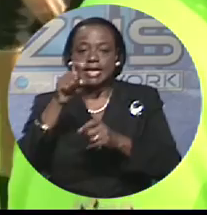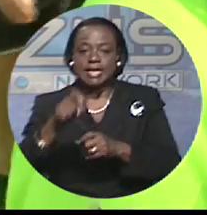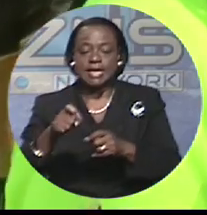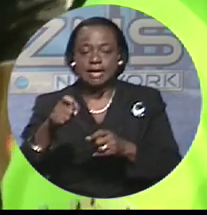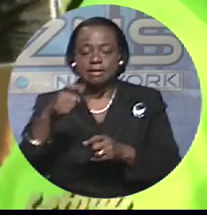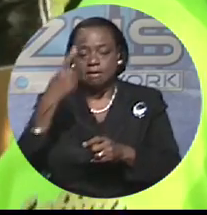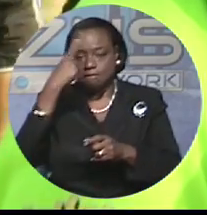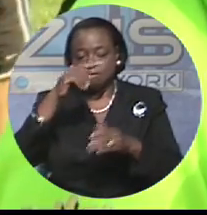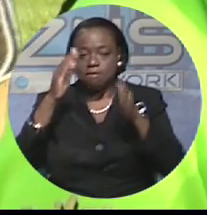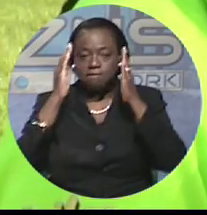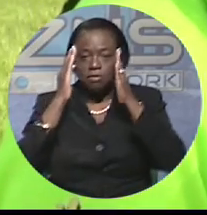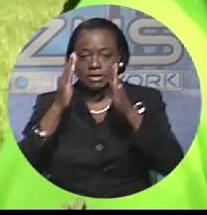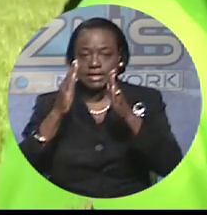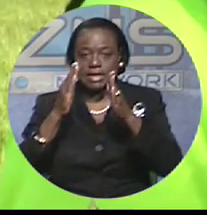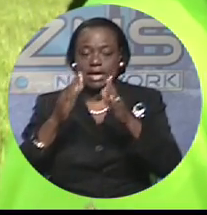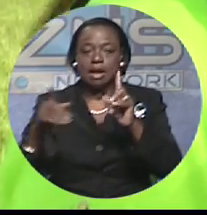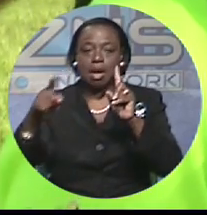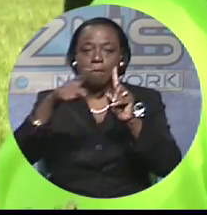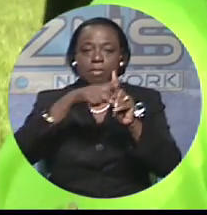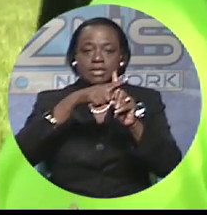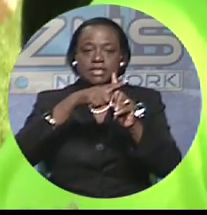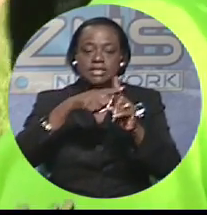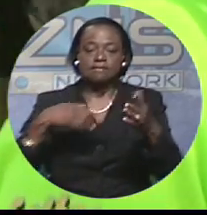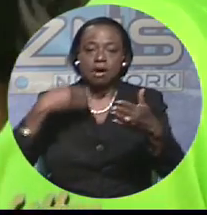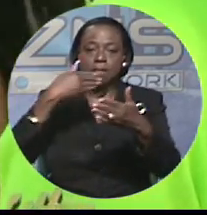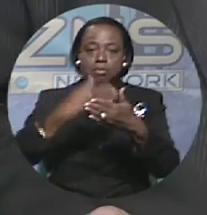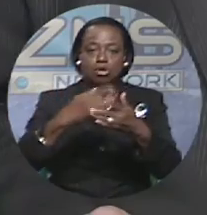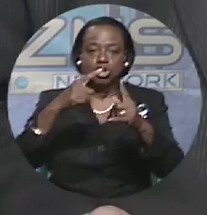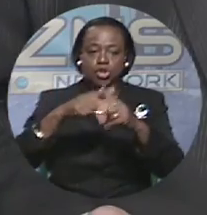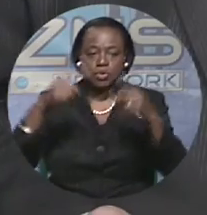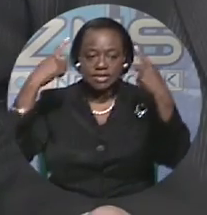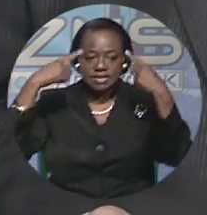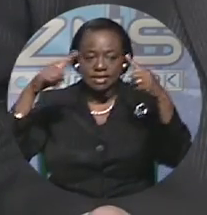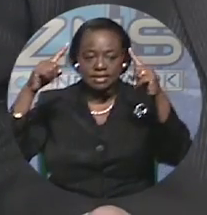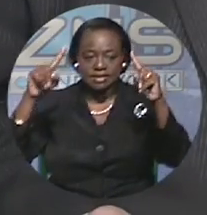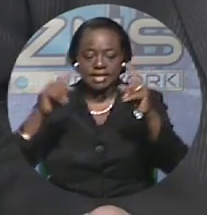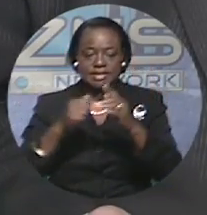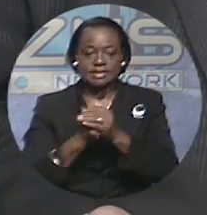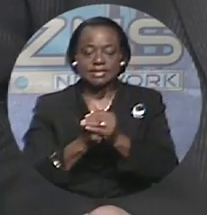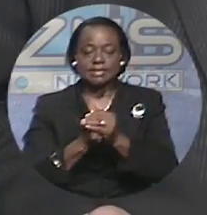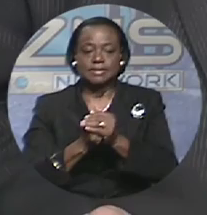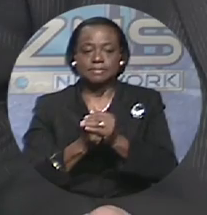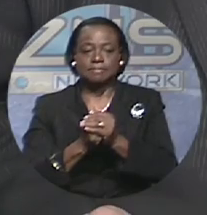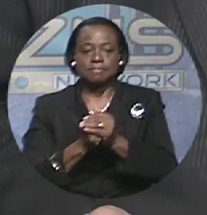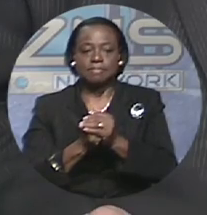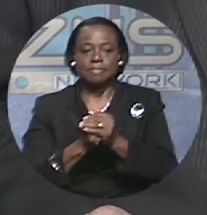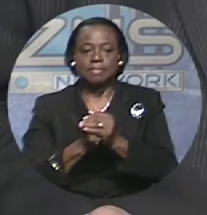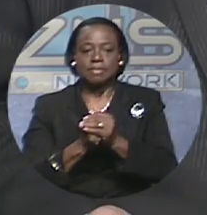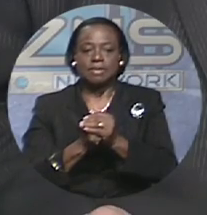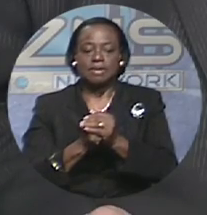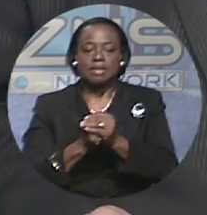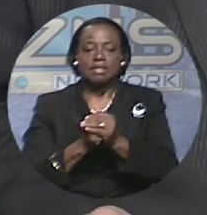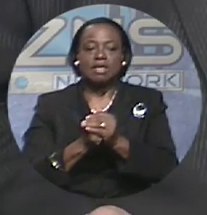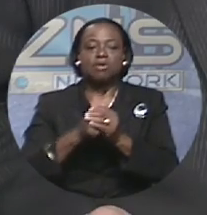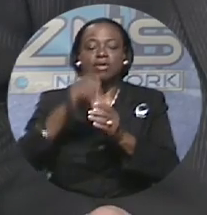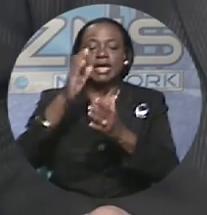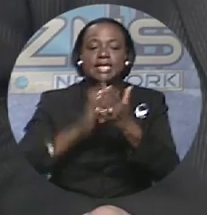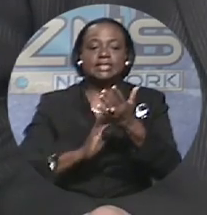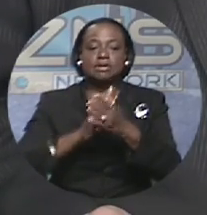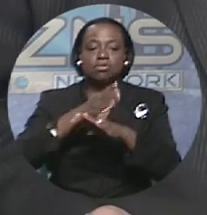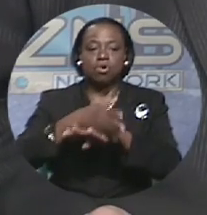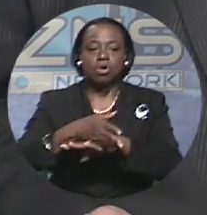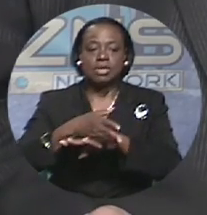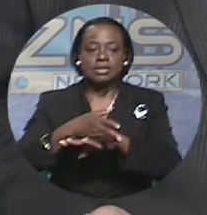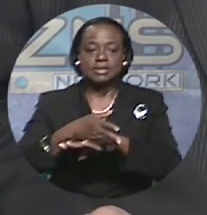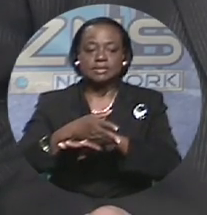or having that positive approach to success. The craze of CrossFit continues to grow here in the Bahamas. Over the weekend,